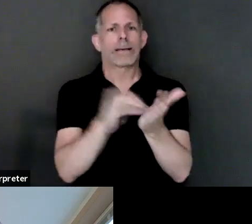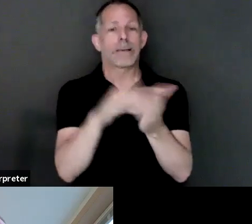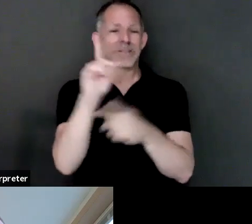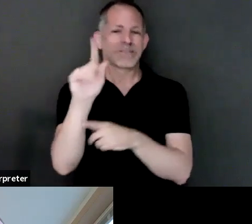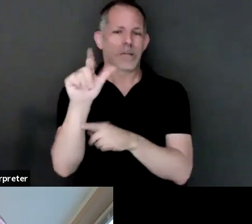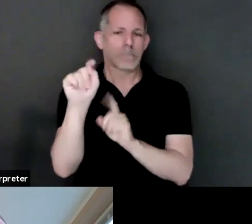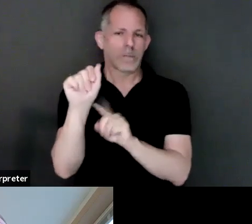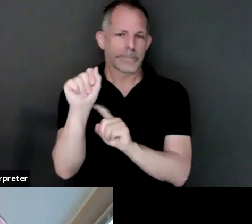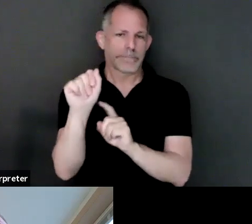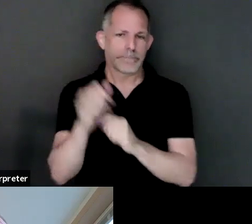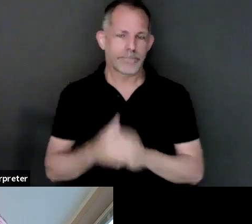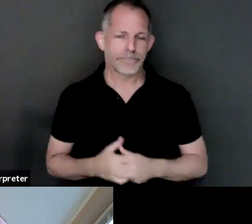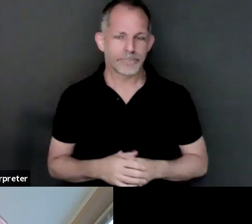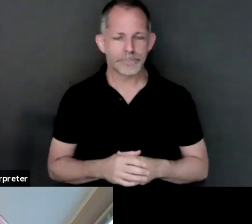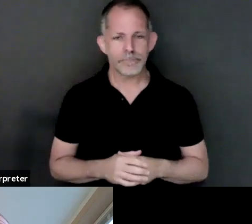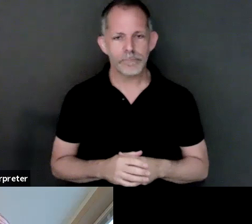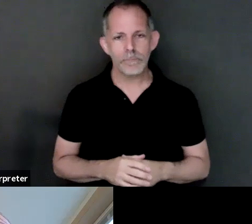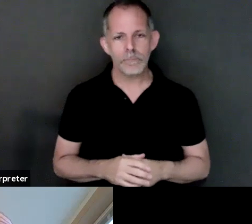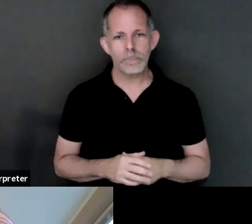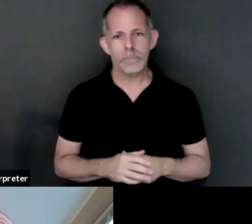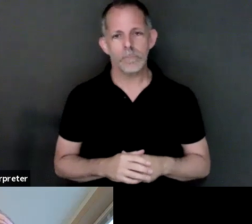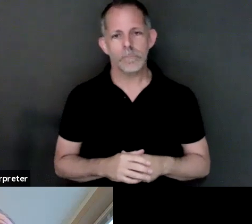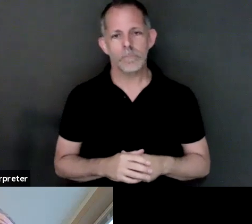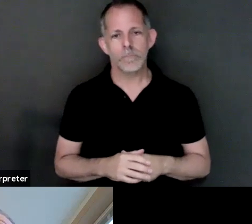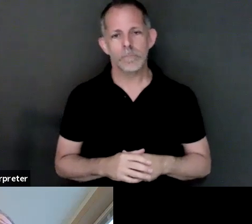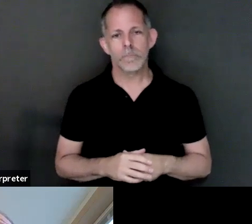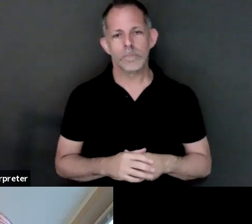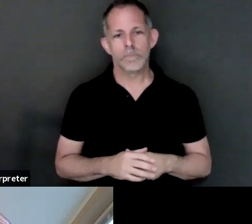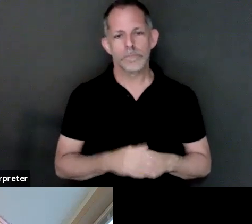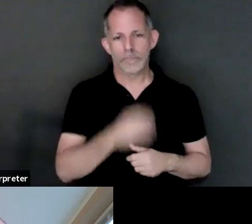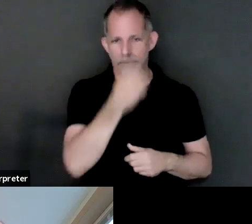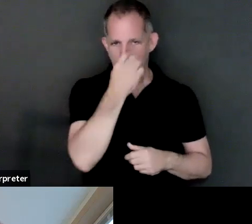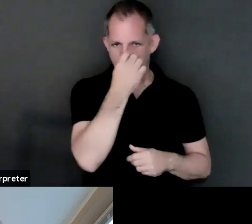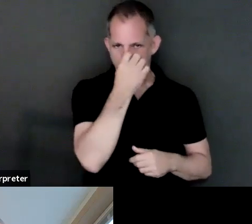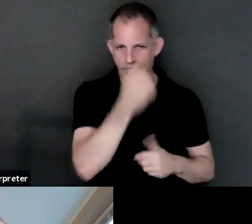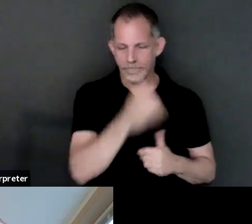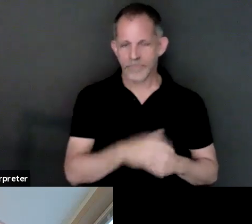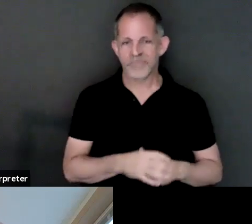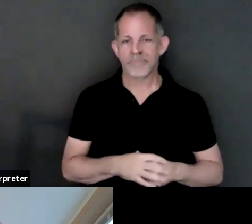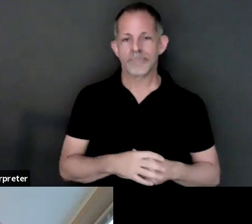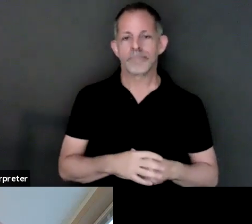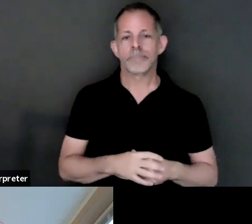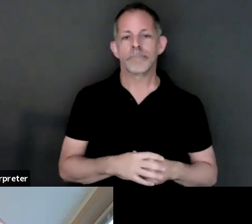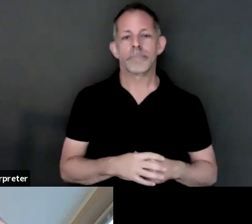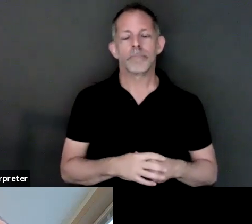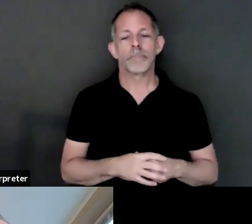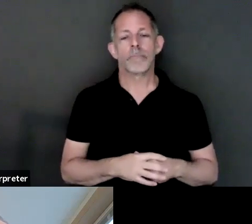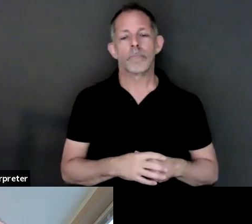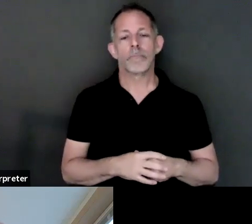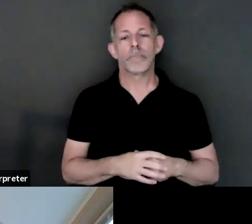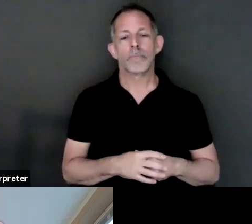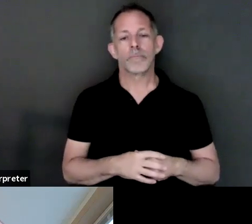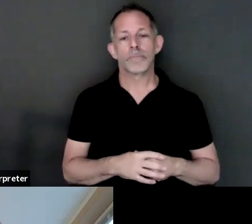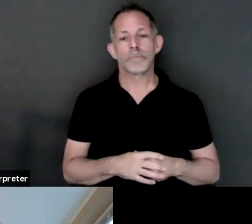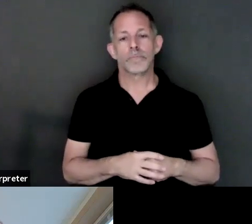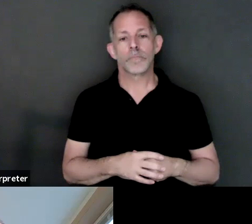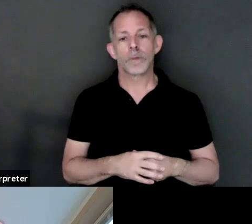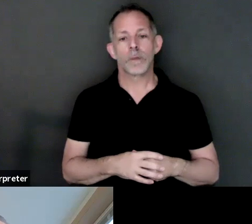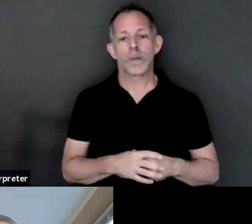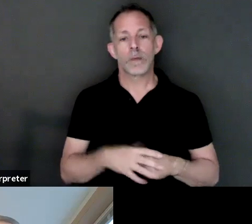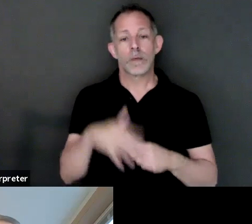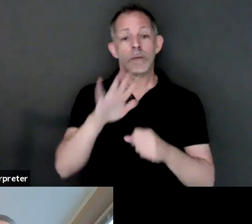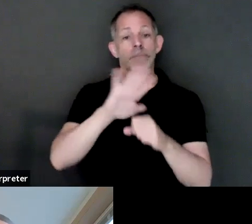COVID activity in long-term care facilities over the past month than we enjoyed in that honeymoon period from